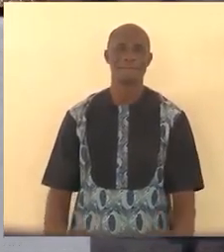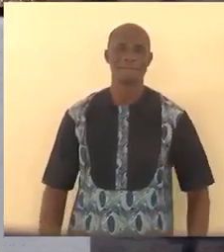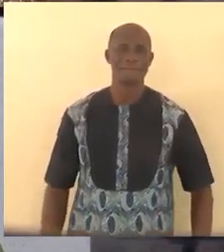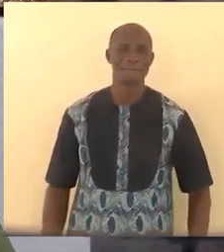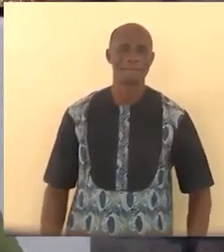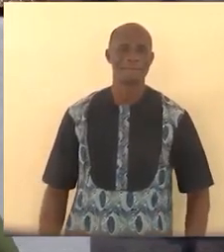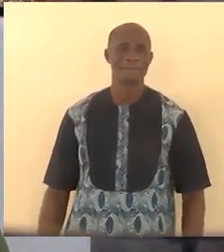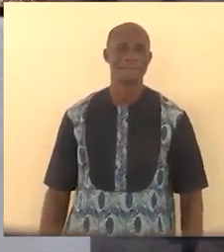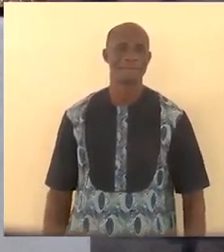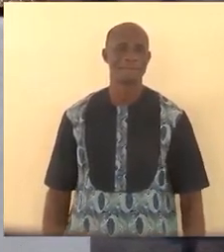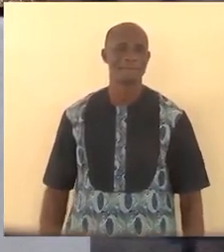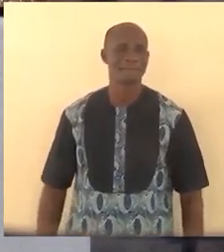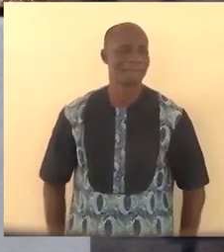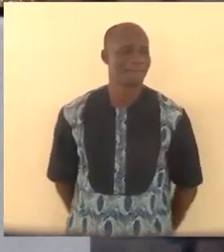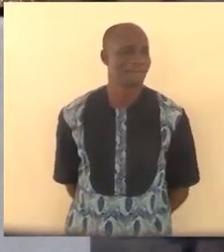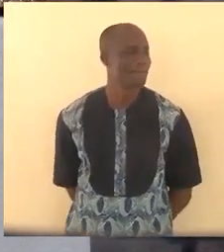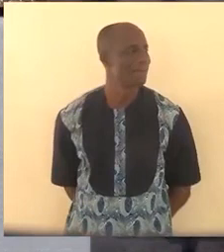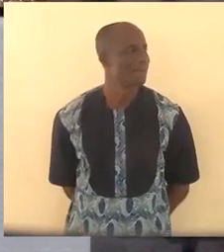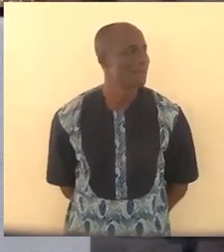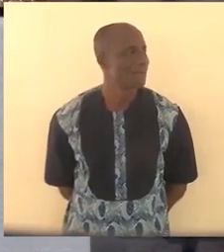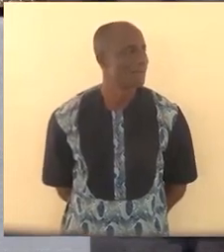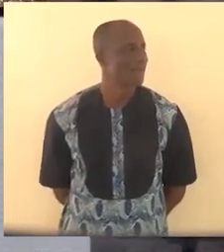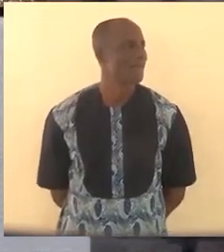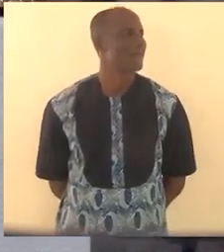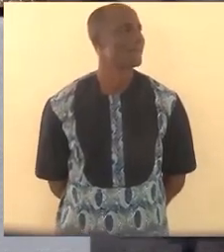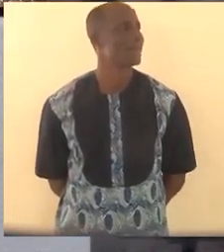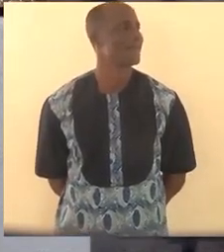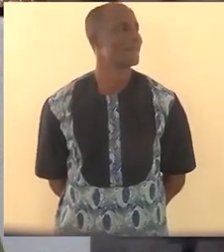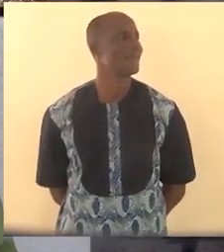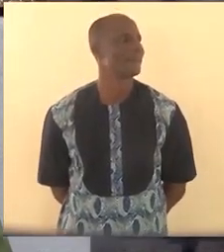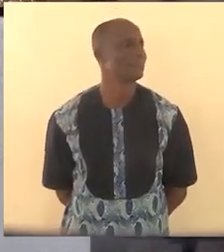Christian, is this your own up to 20,000 naira?